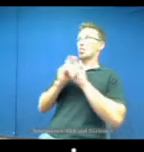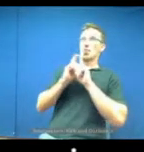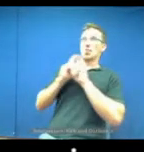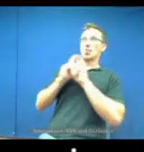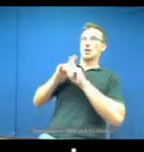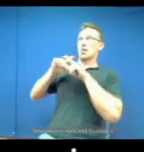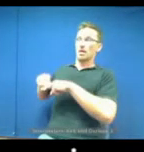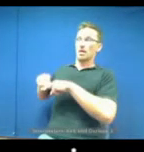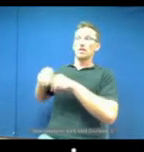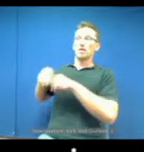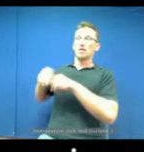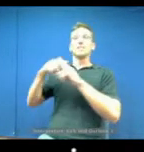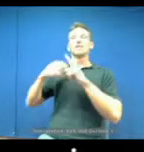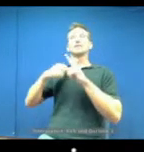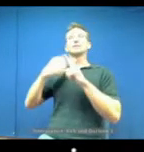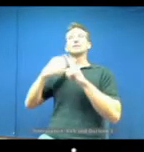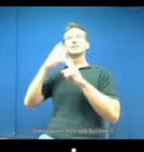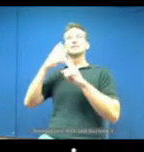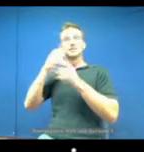members after you leave it.